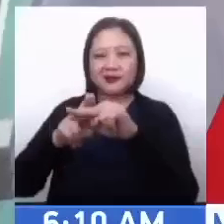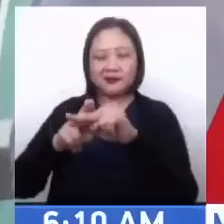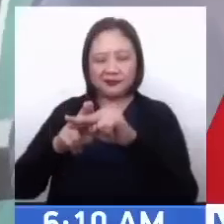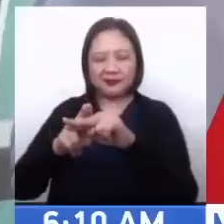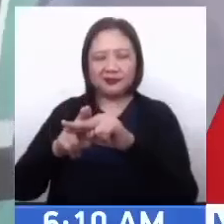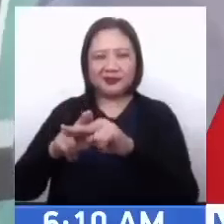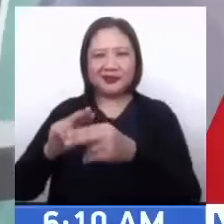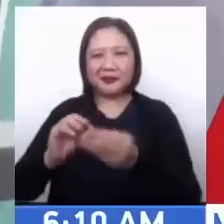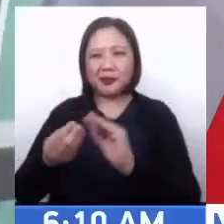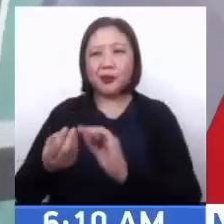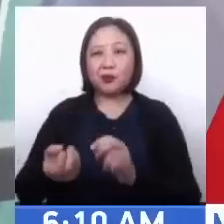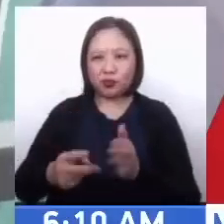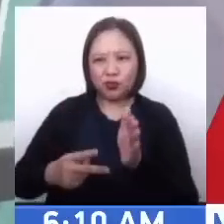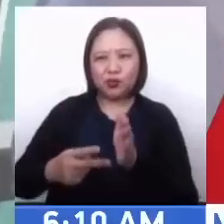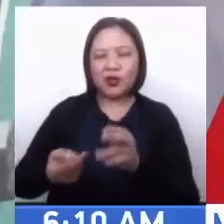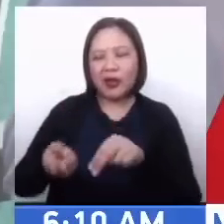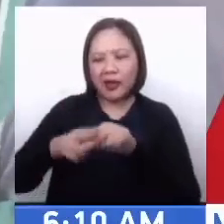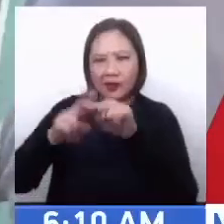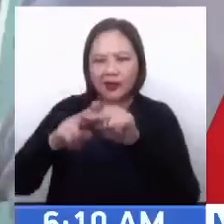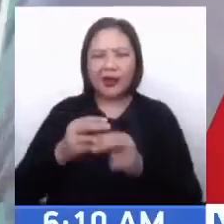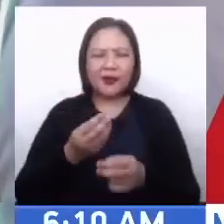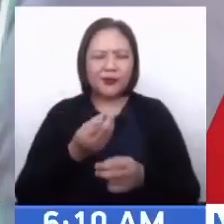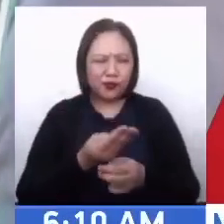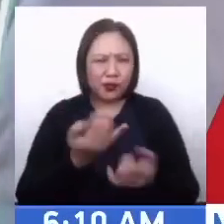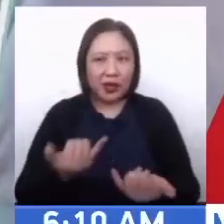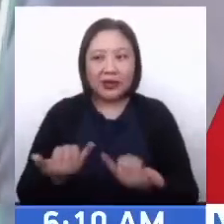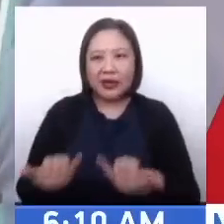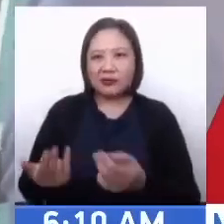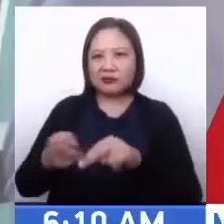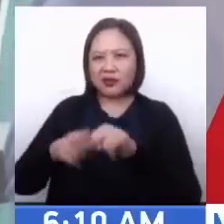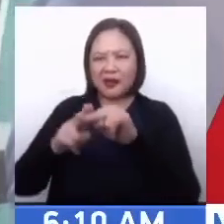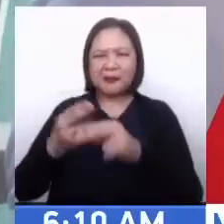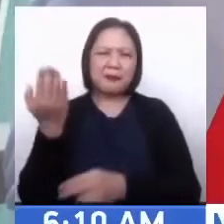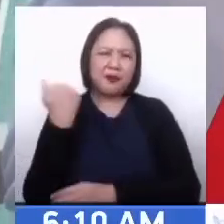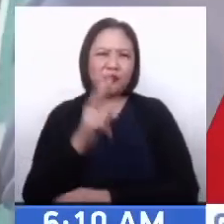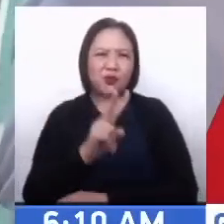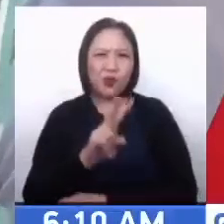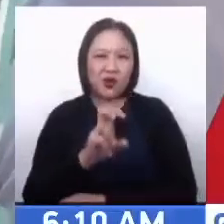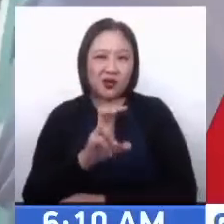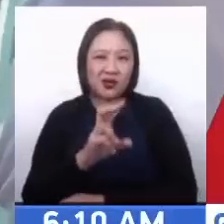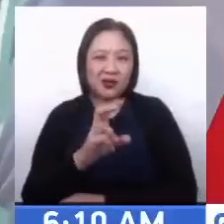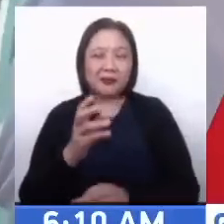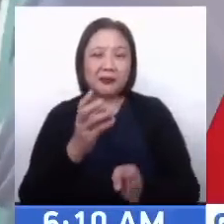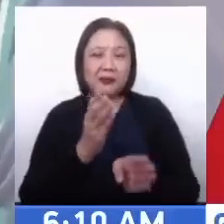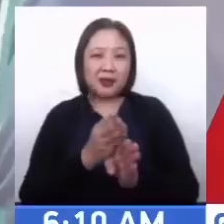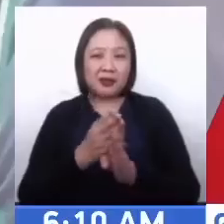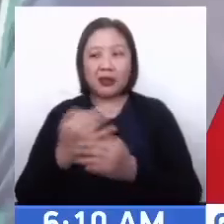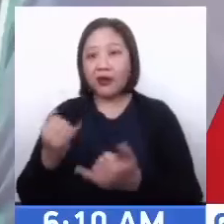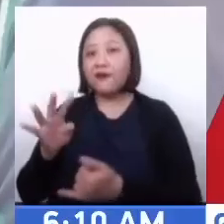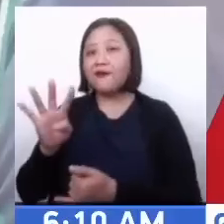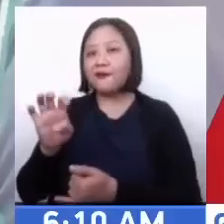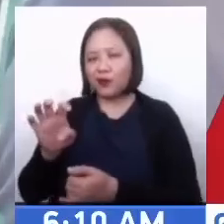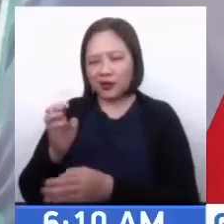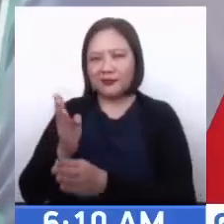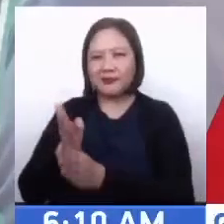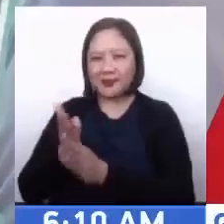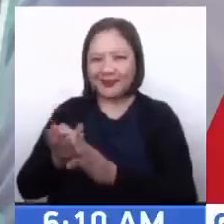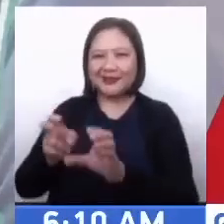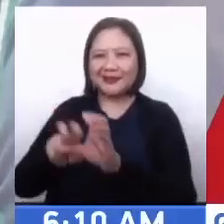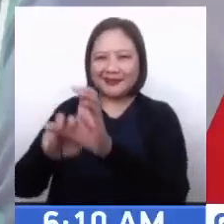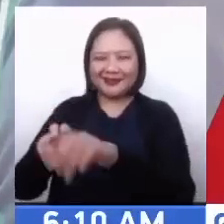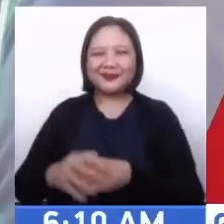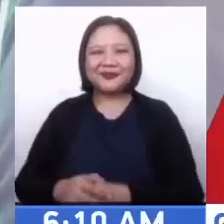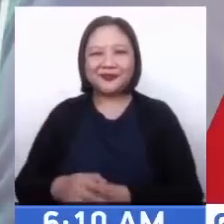ng number. Before, there were only 200 buses. Mm-hmm. Now, there are 400 buses. That will cater to the surge of